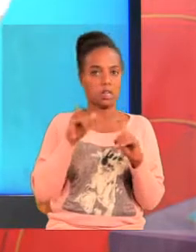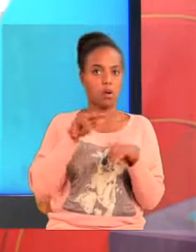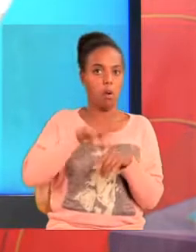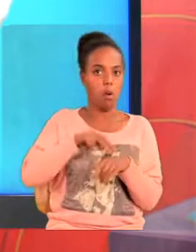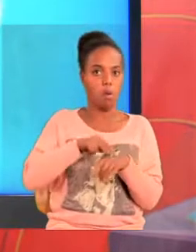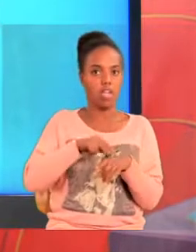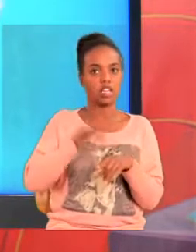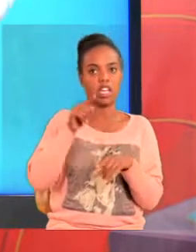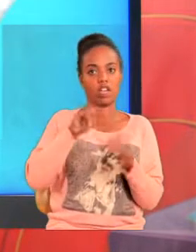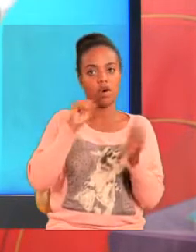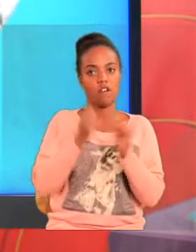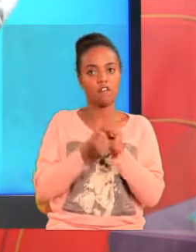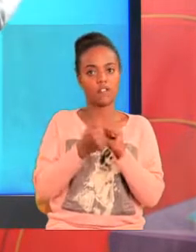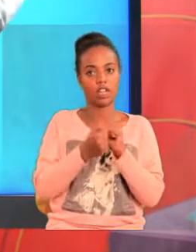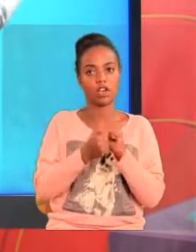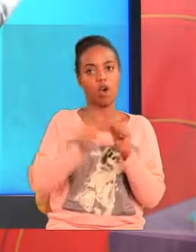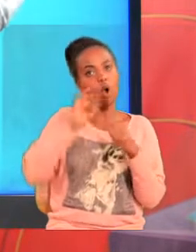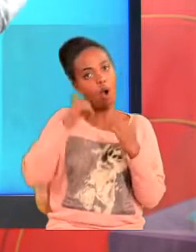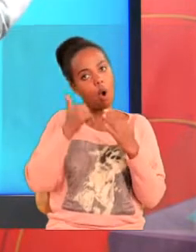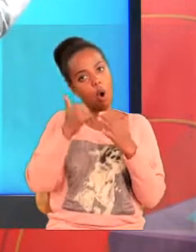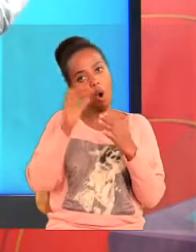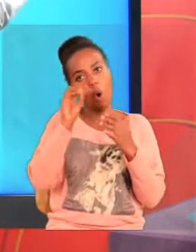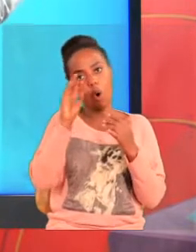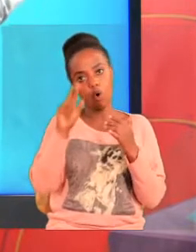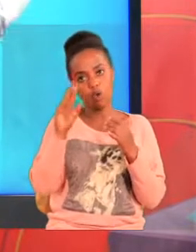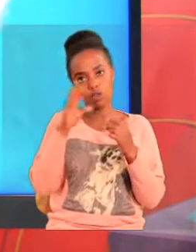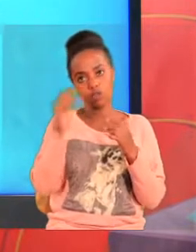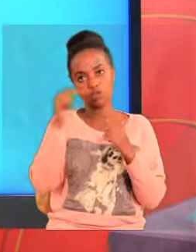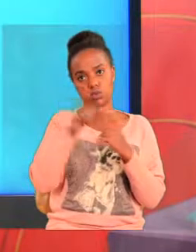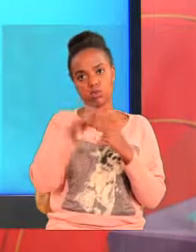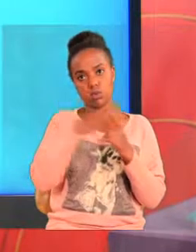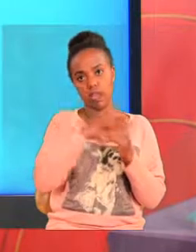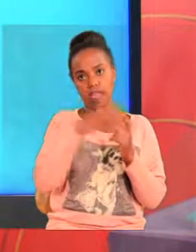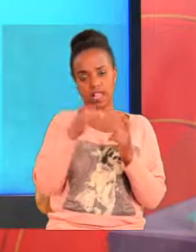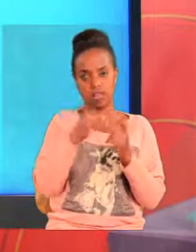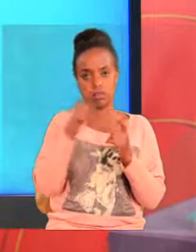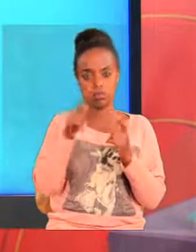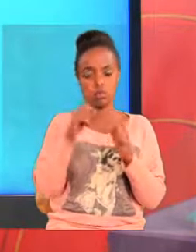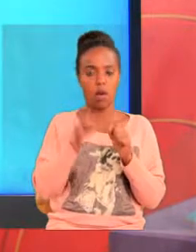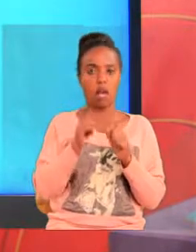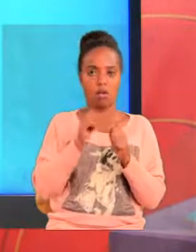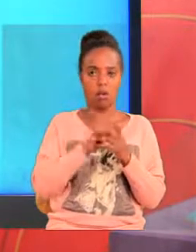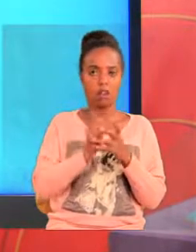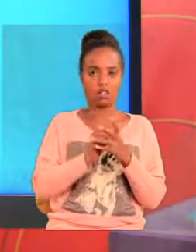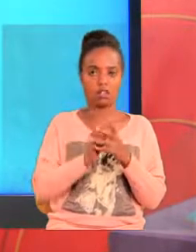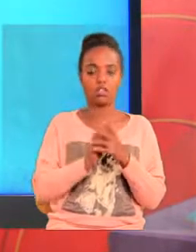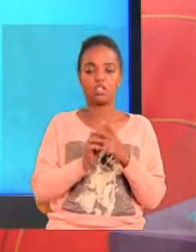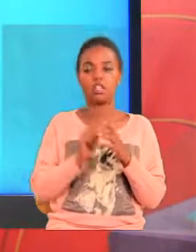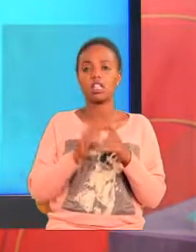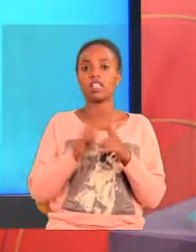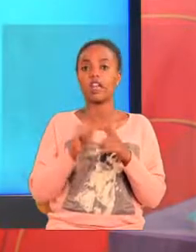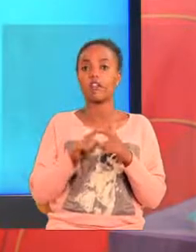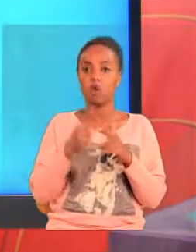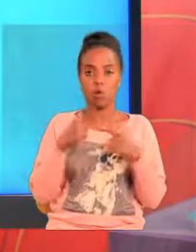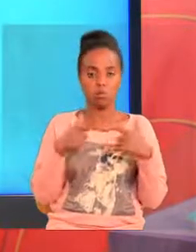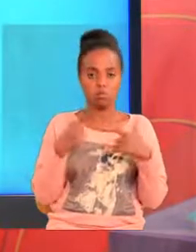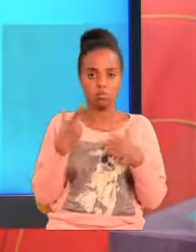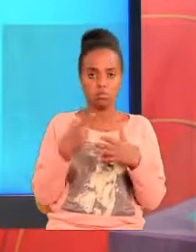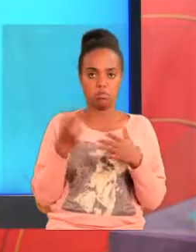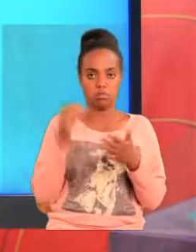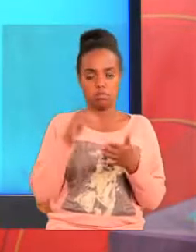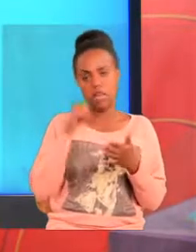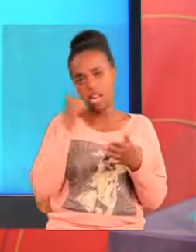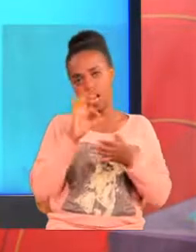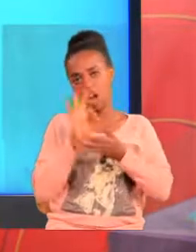and you convert or into and. I can write in this form. Therefore, here let me write this